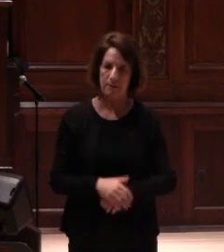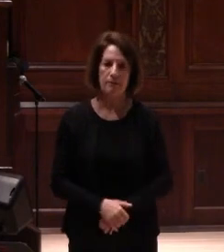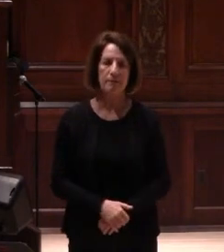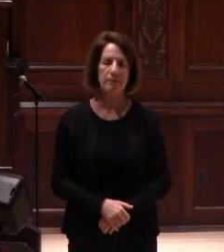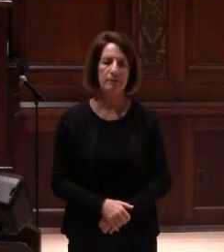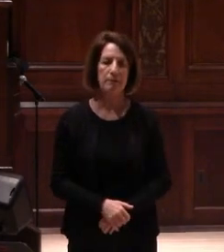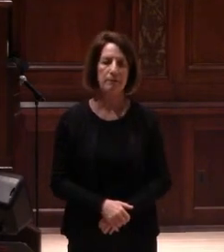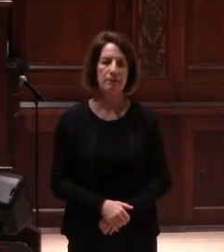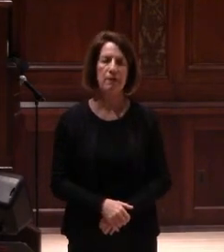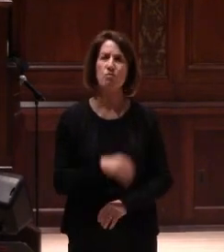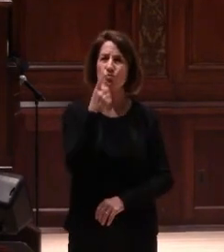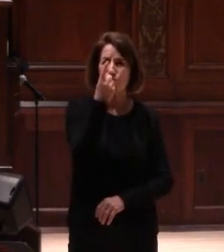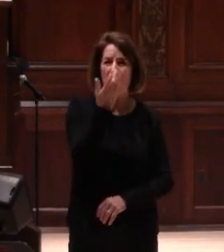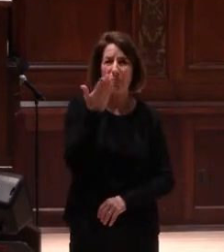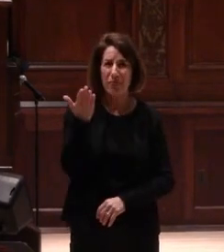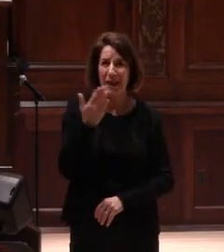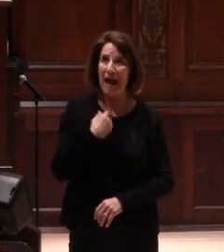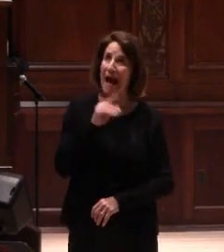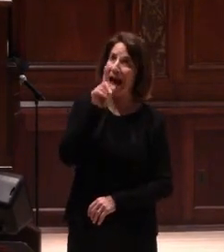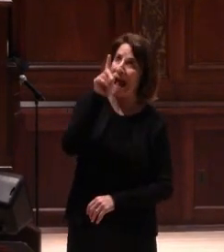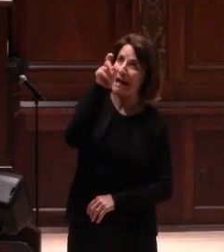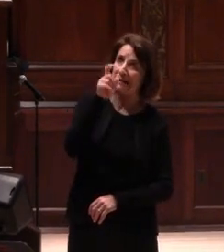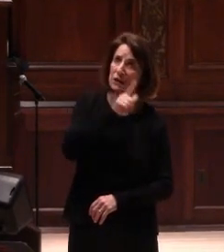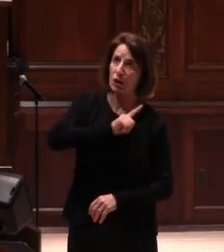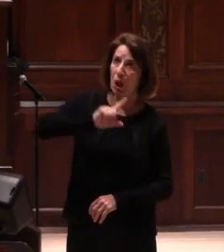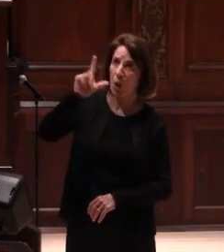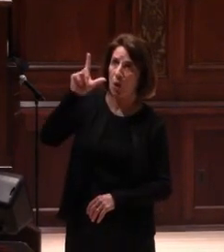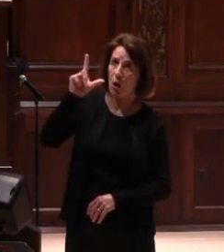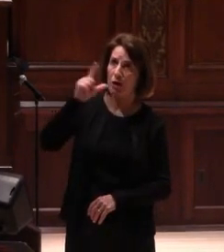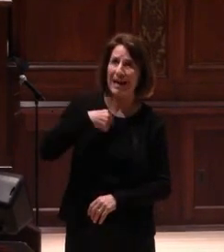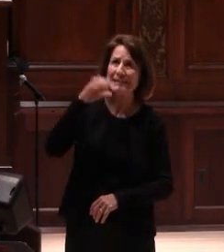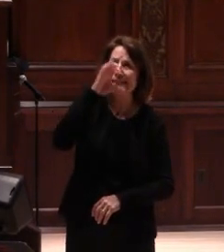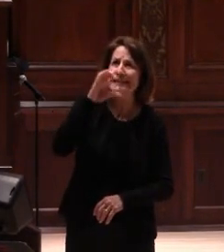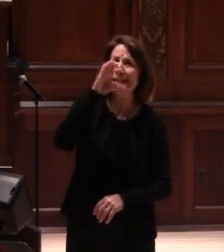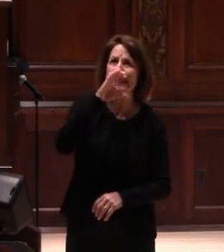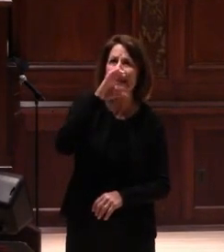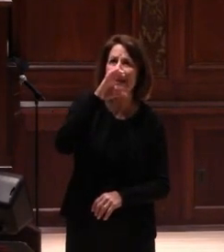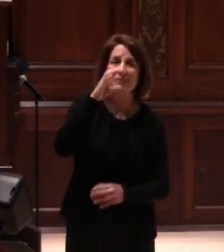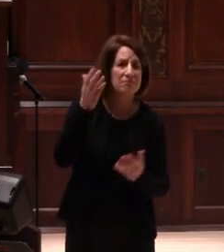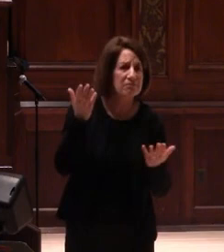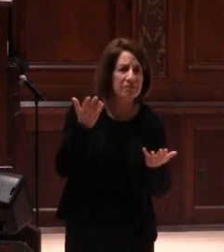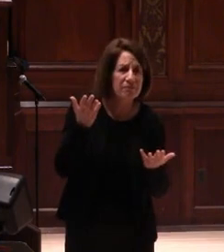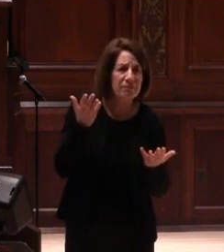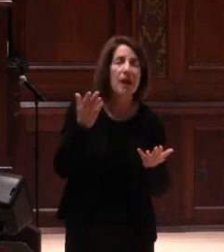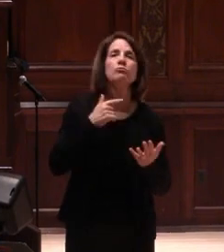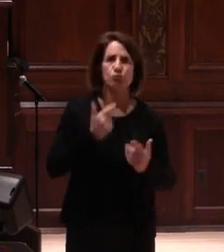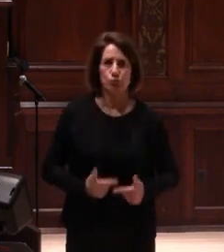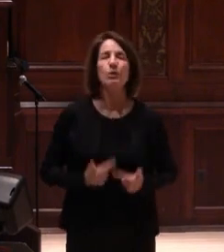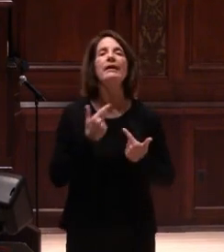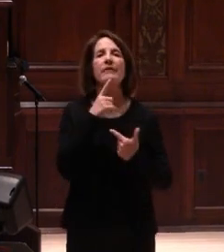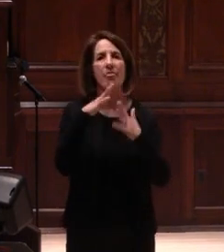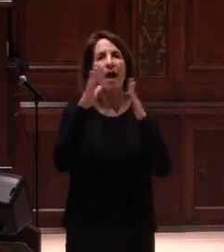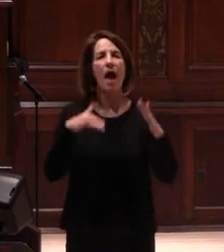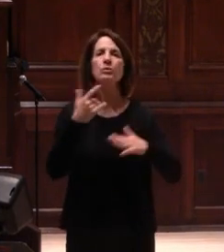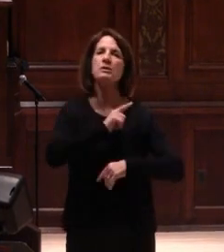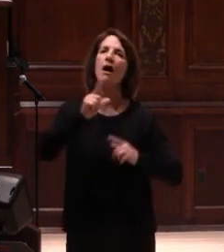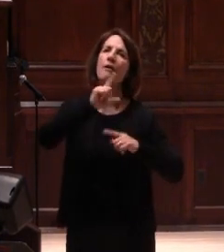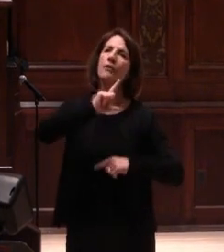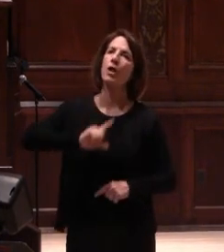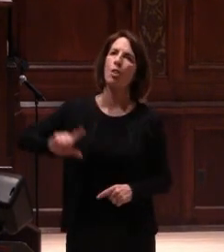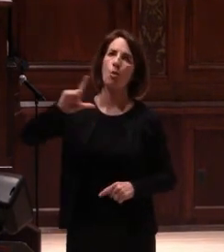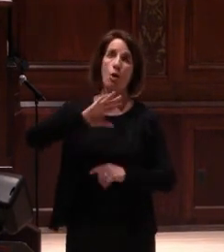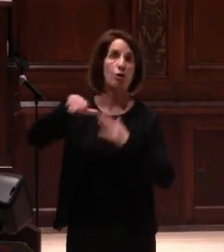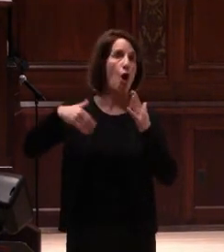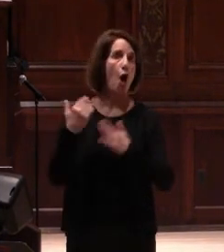One thing I ask of the Lord, this I seek, to dwell in the house of the Lord all